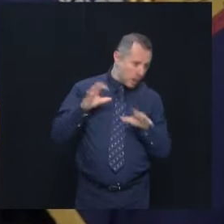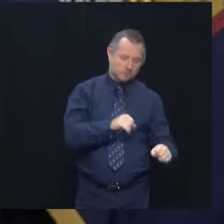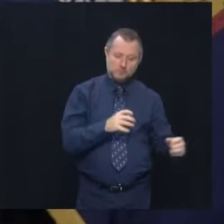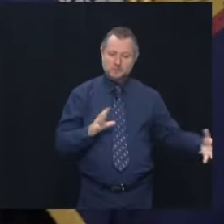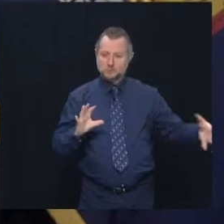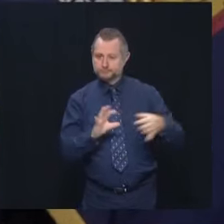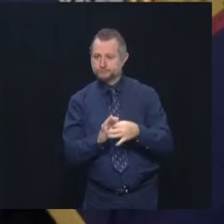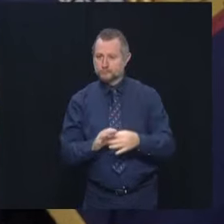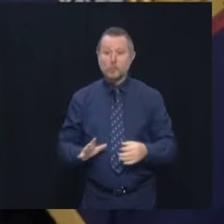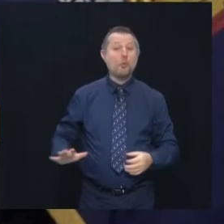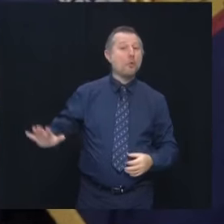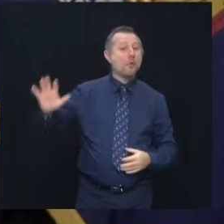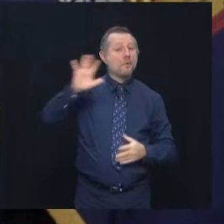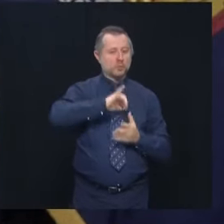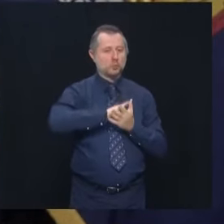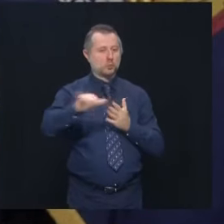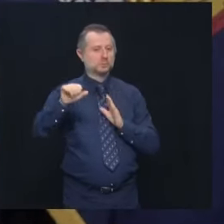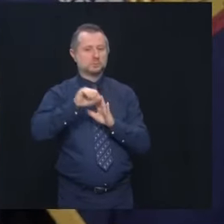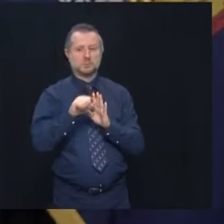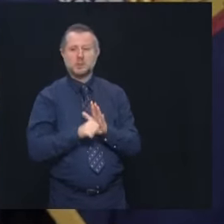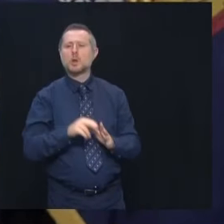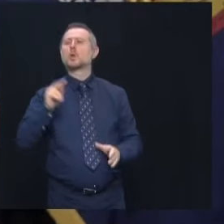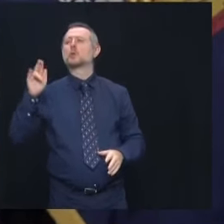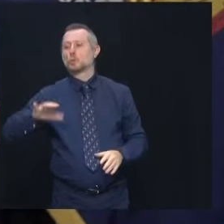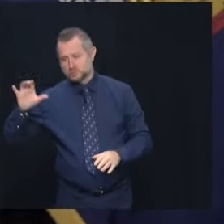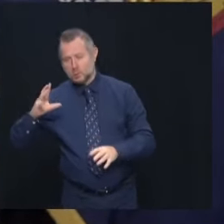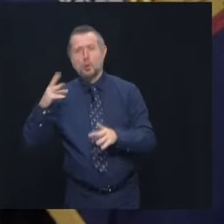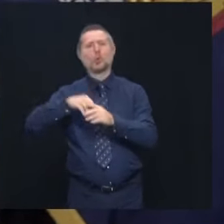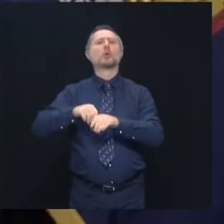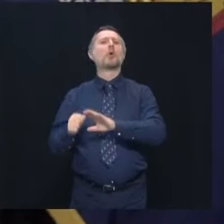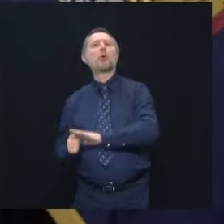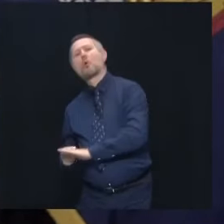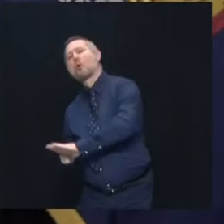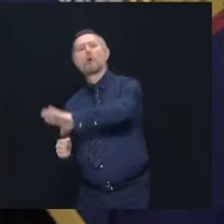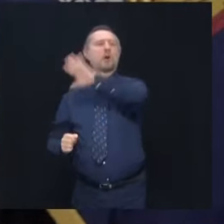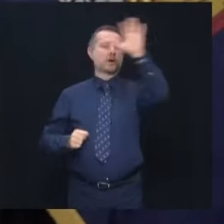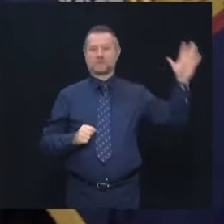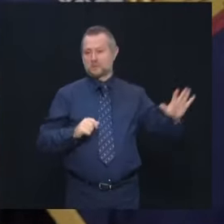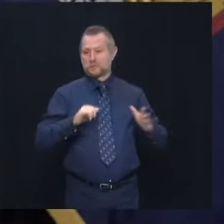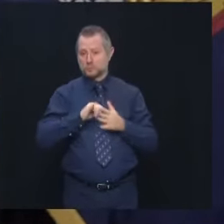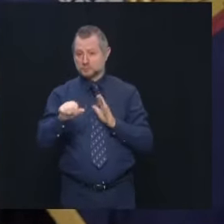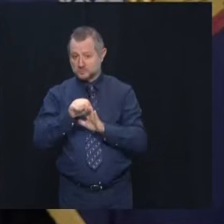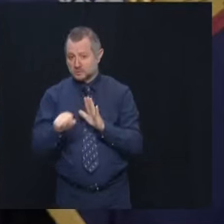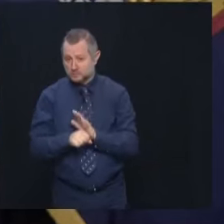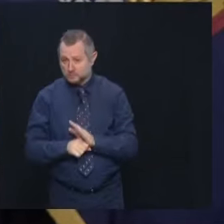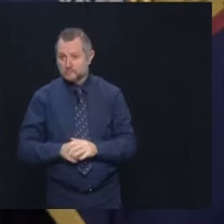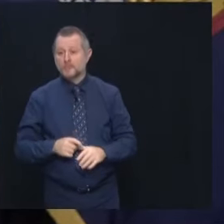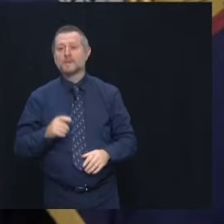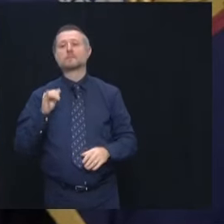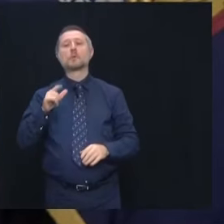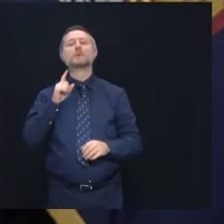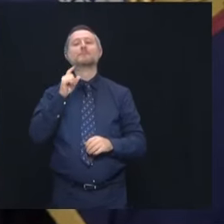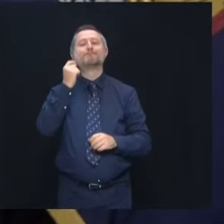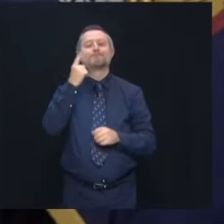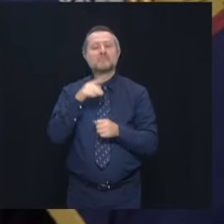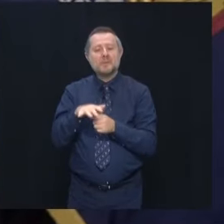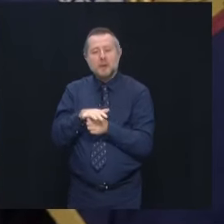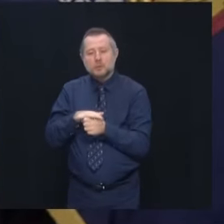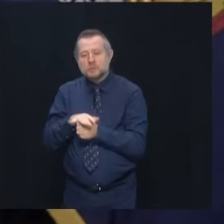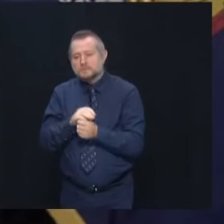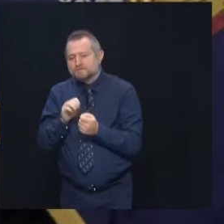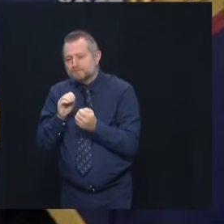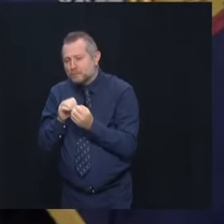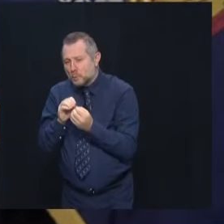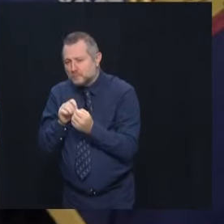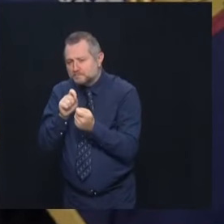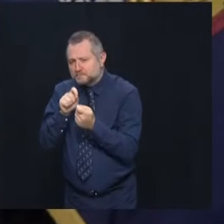statewide, including New York City. Then redraw the geographic